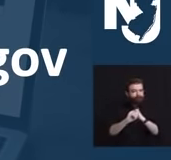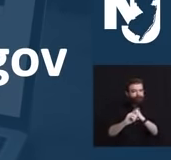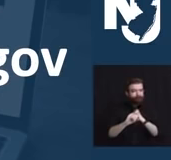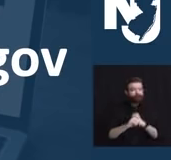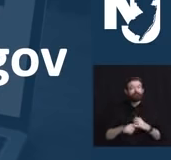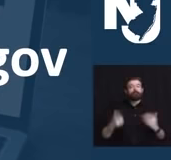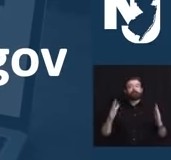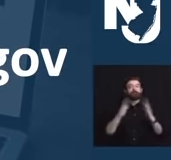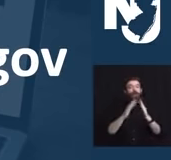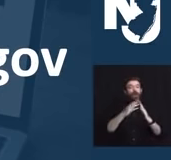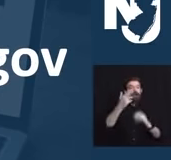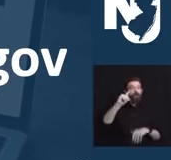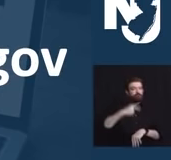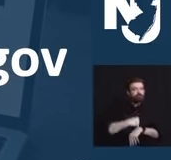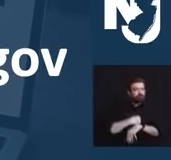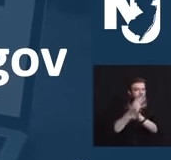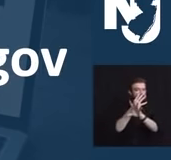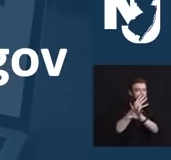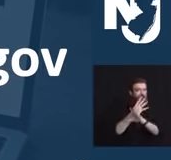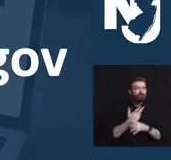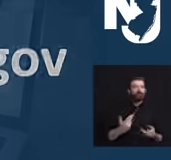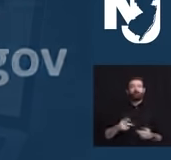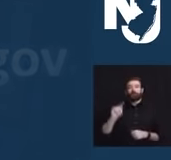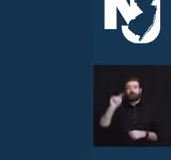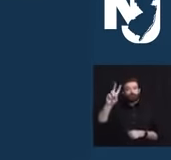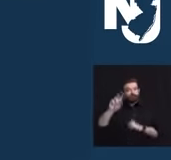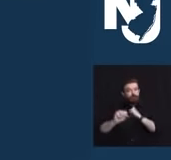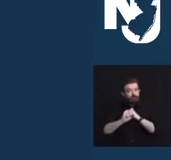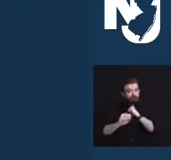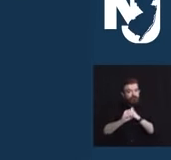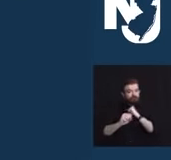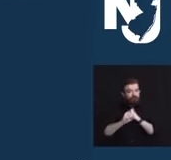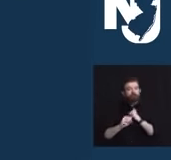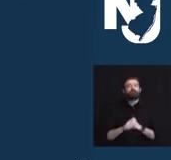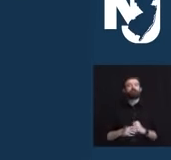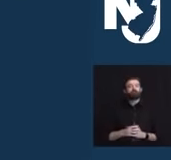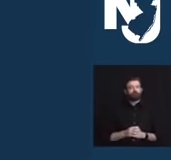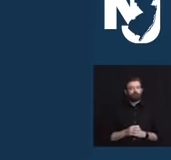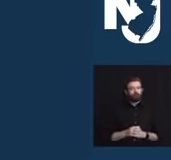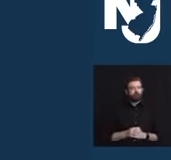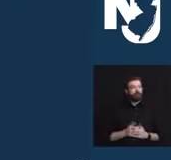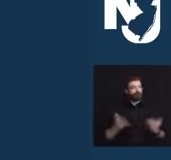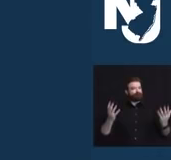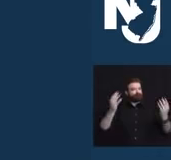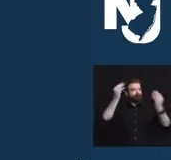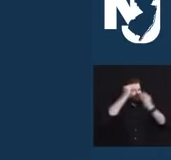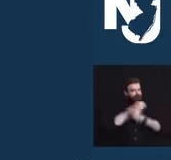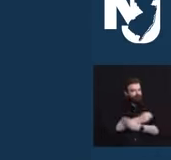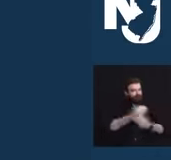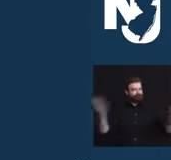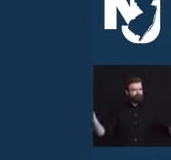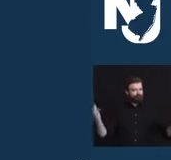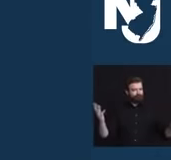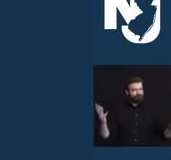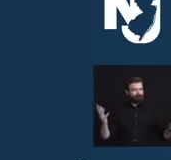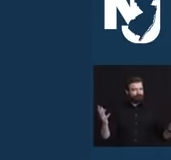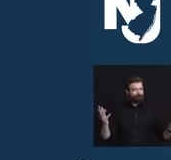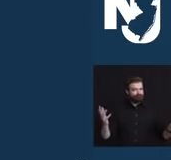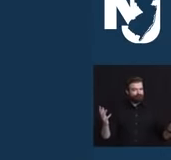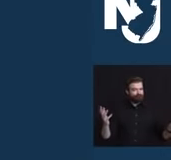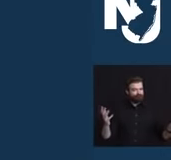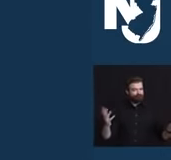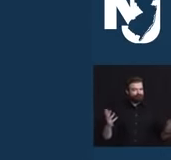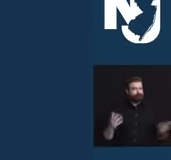ads. And today I am proud to be able to announce our additions to that effort, outlining what we are